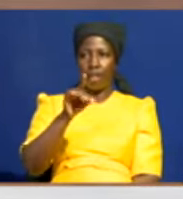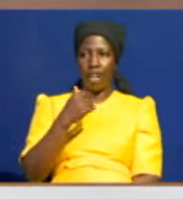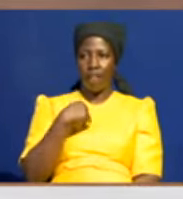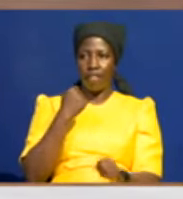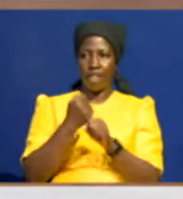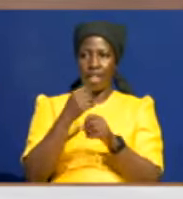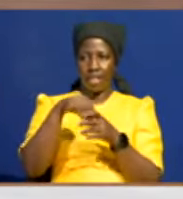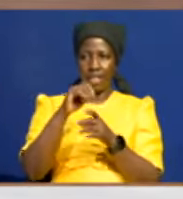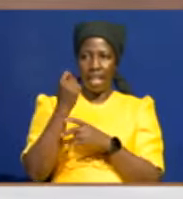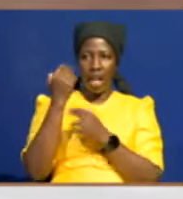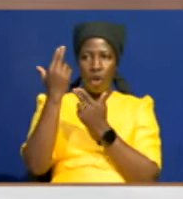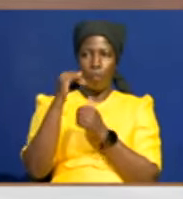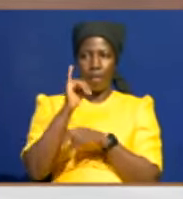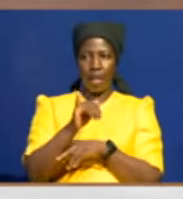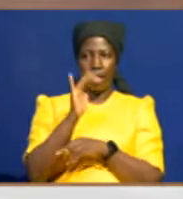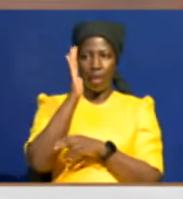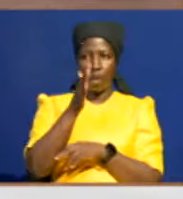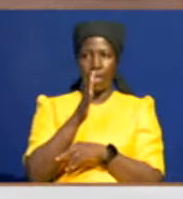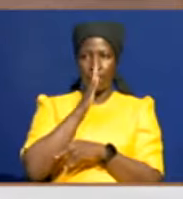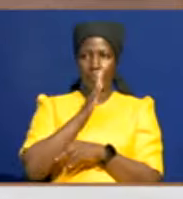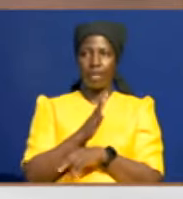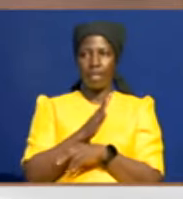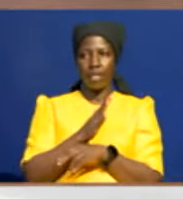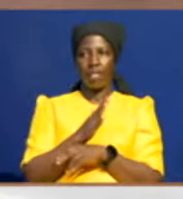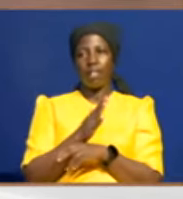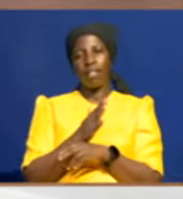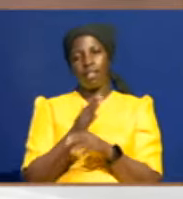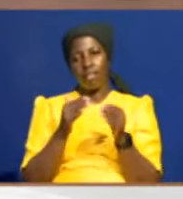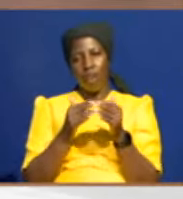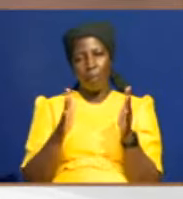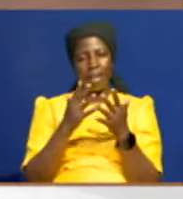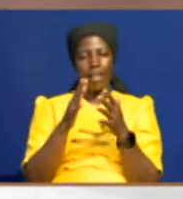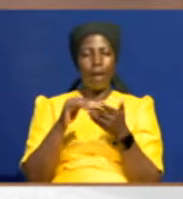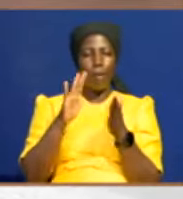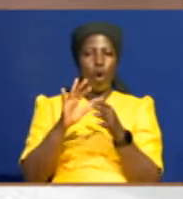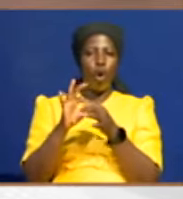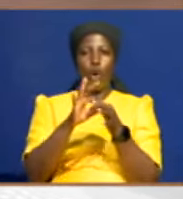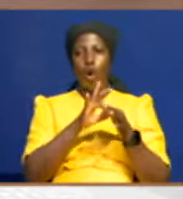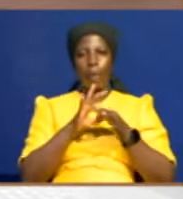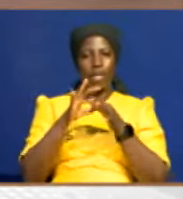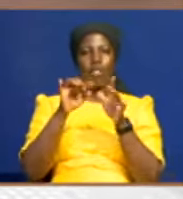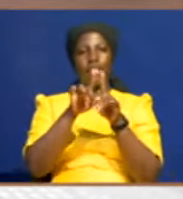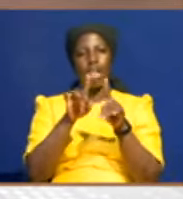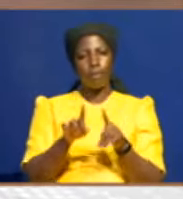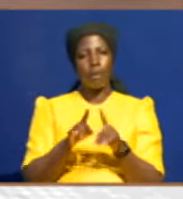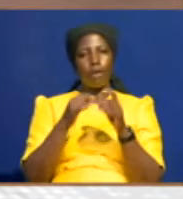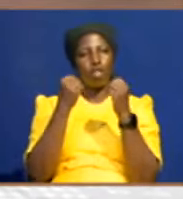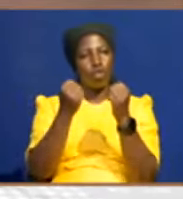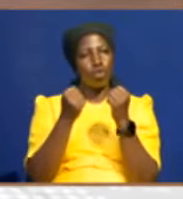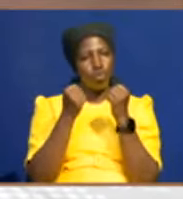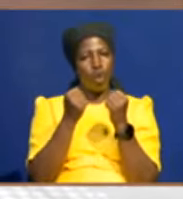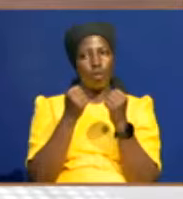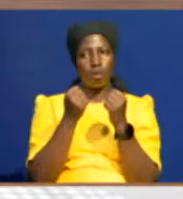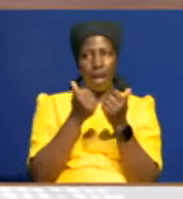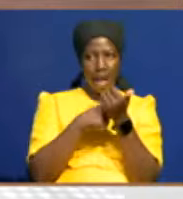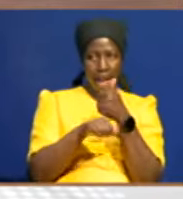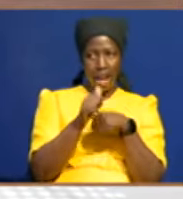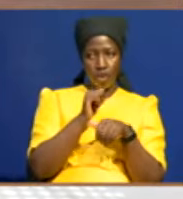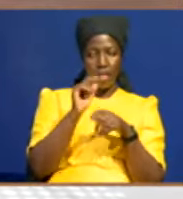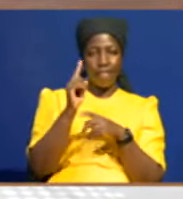be a breakthrough in terms of our further cooperation and in terms of a very strong impulse, the first very